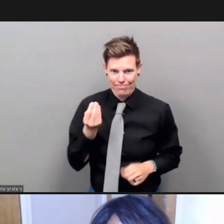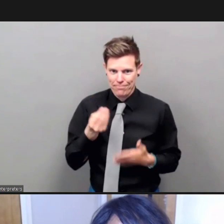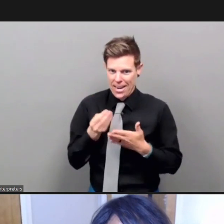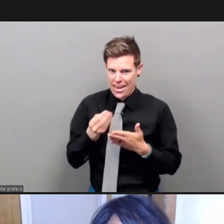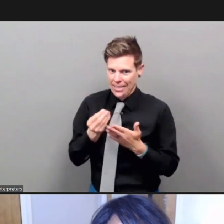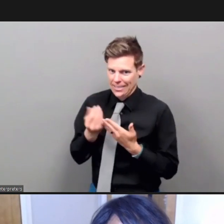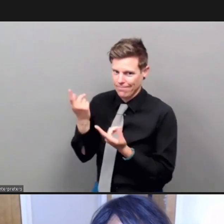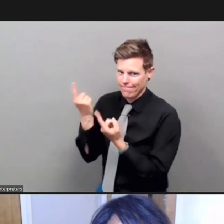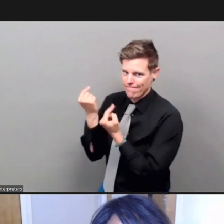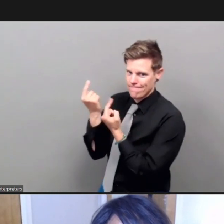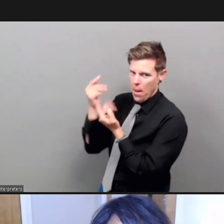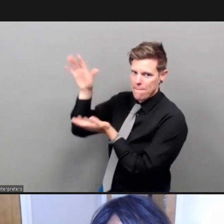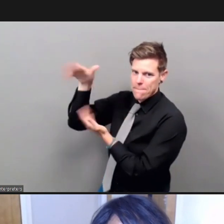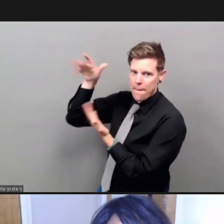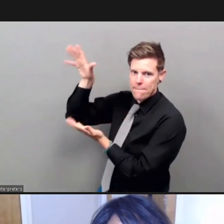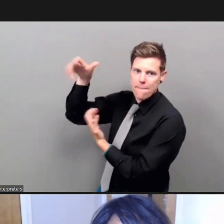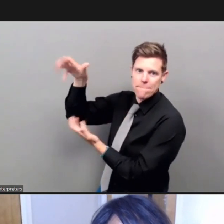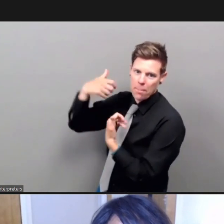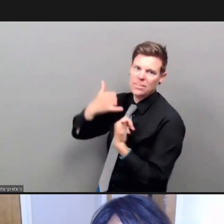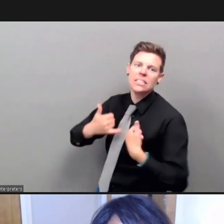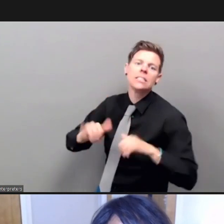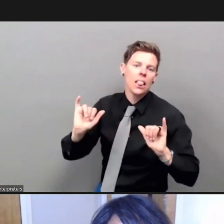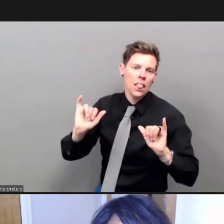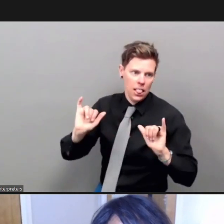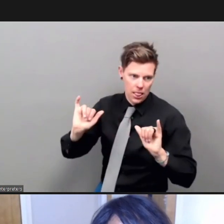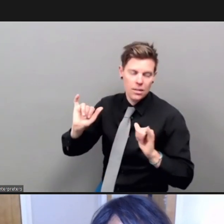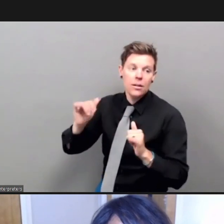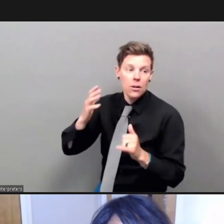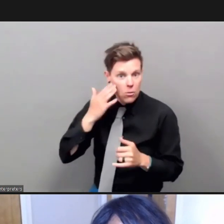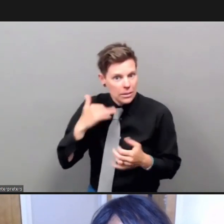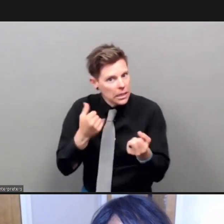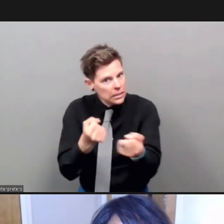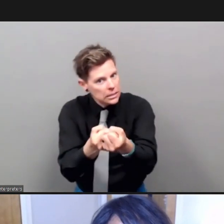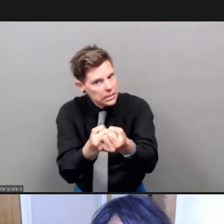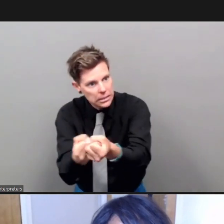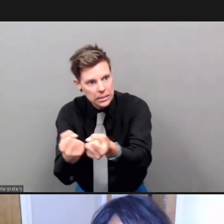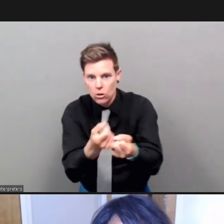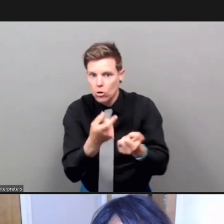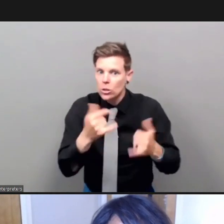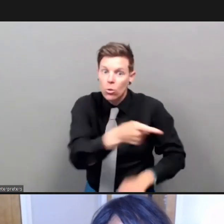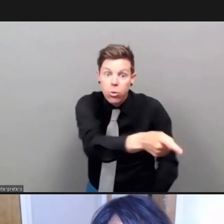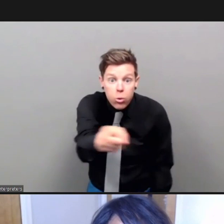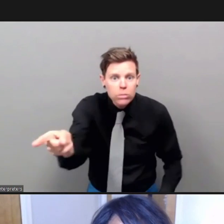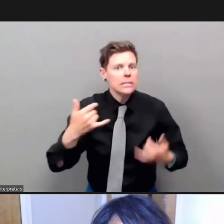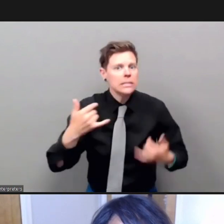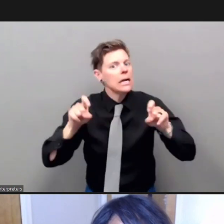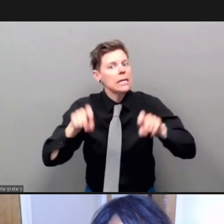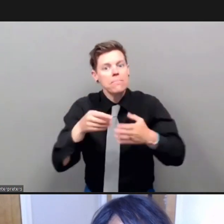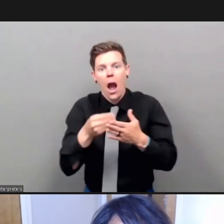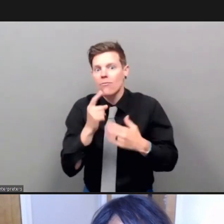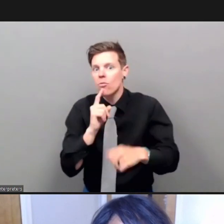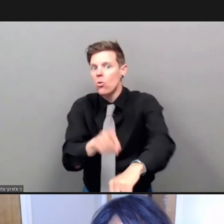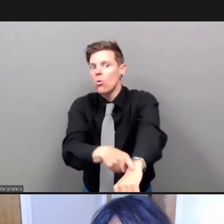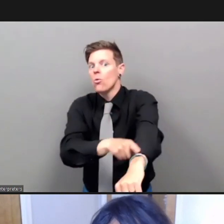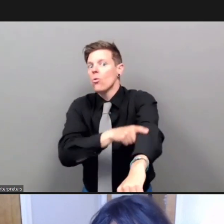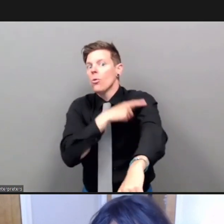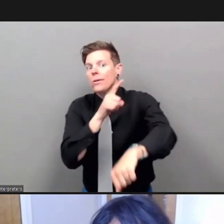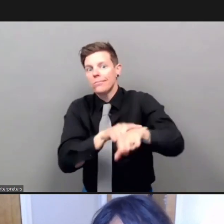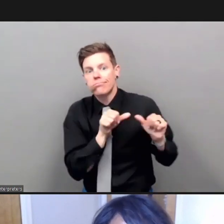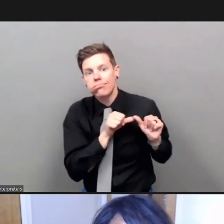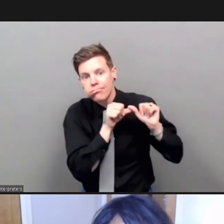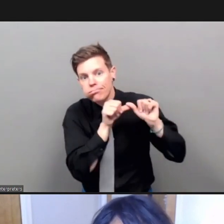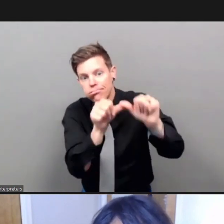is actually, we will have need for months, if not more than a year after the federal